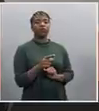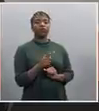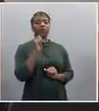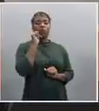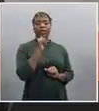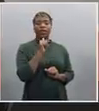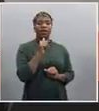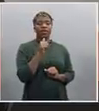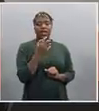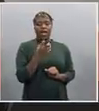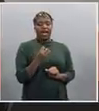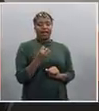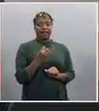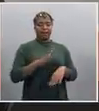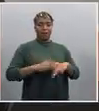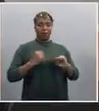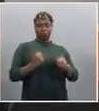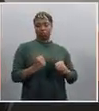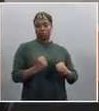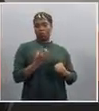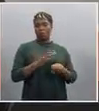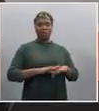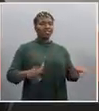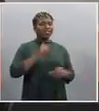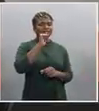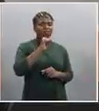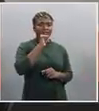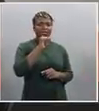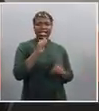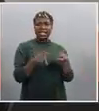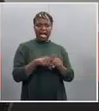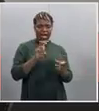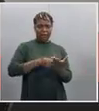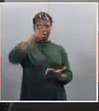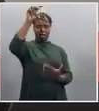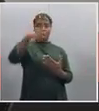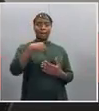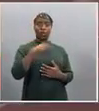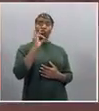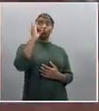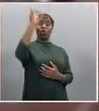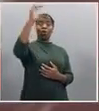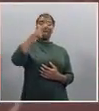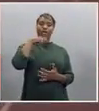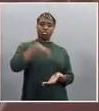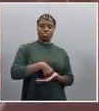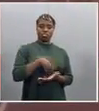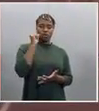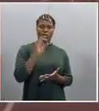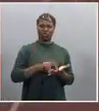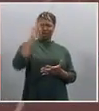an advantage or not is irrelevant. We do not say to high jumpers who are exceptionally tall that they have to stand on their knees when they